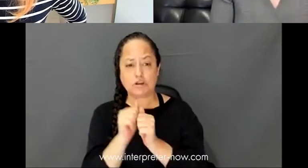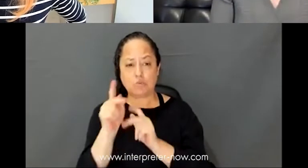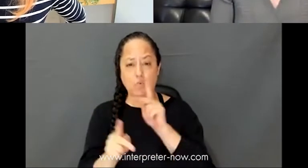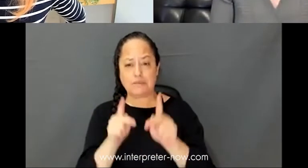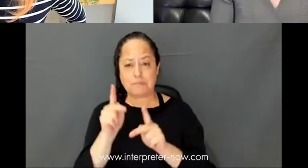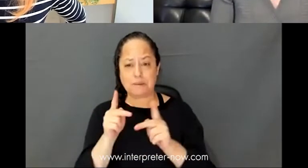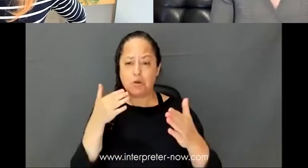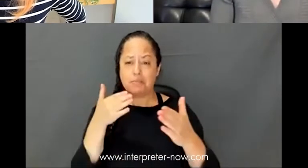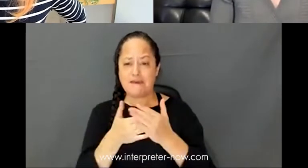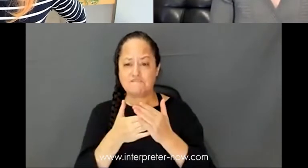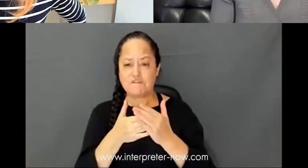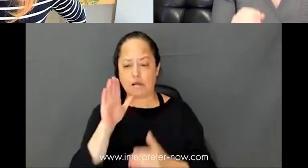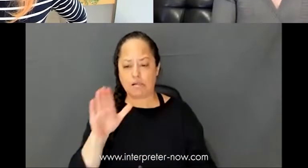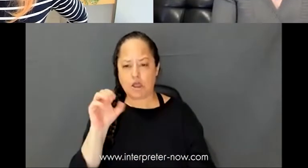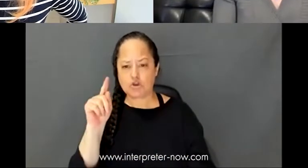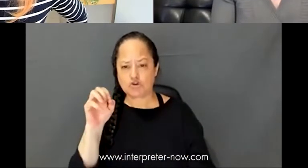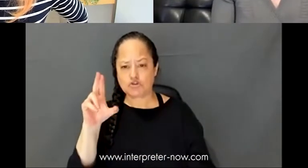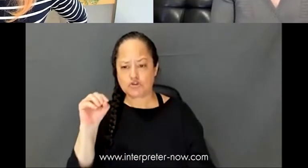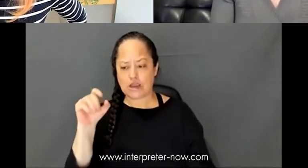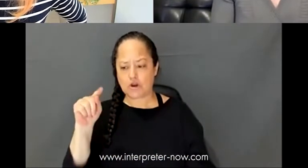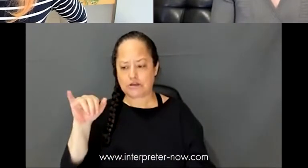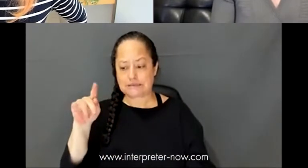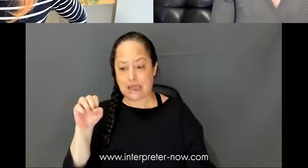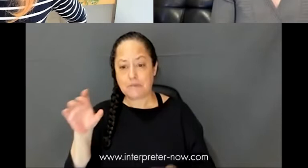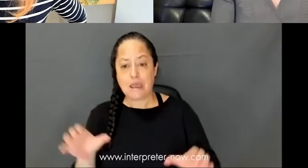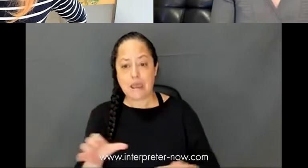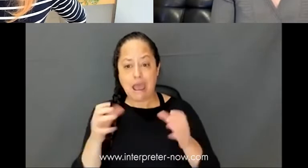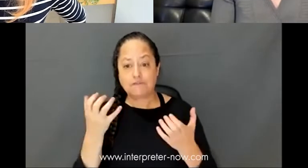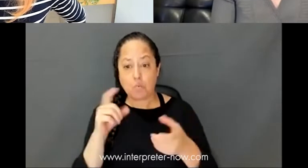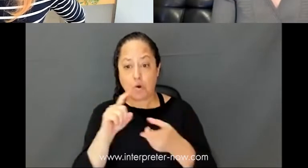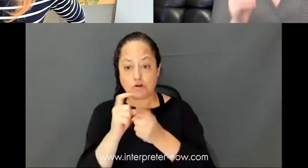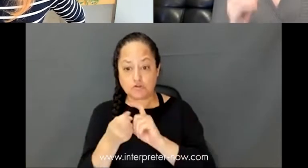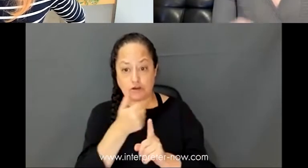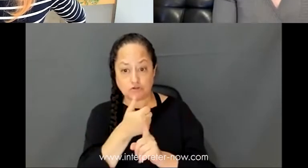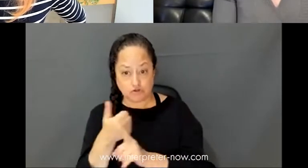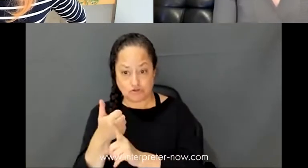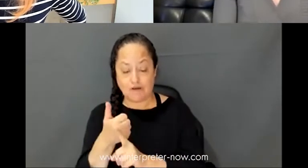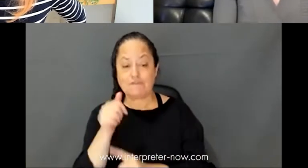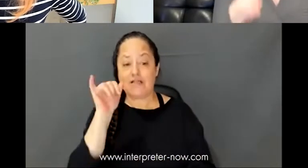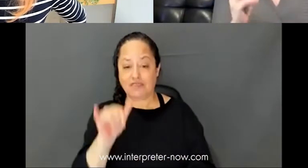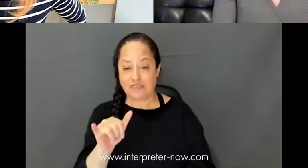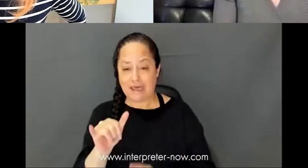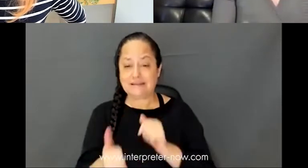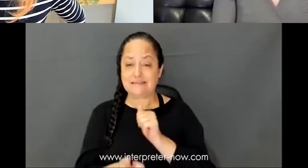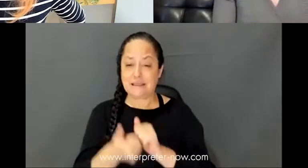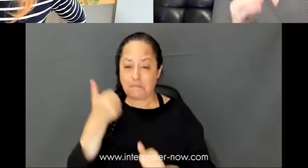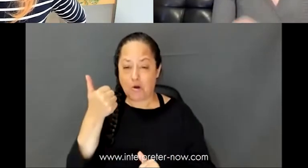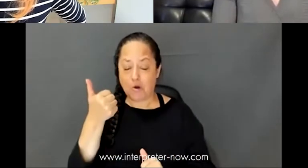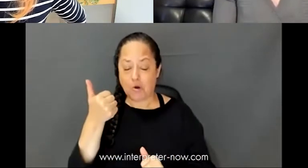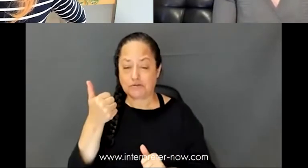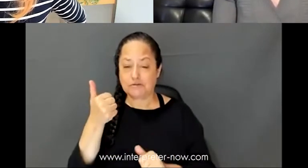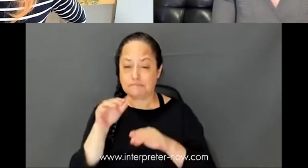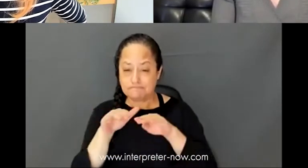violate your stereotypes. If you actively want to change yourself, that is the most concrete